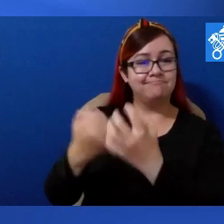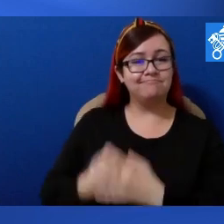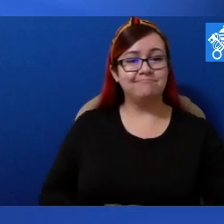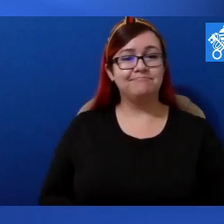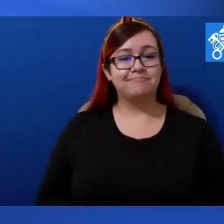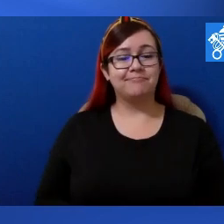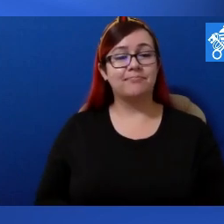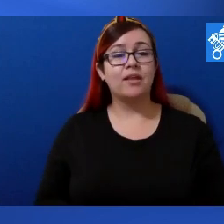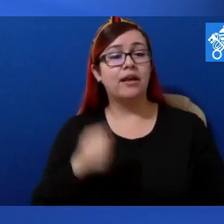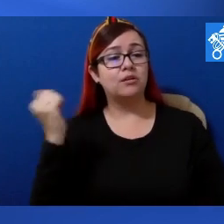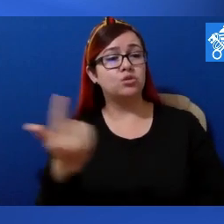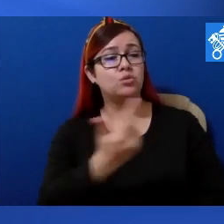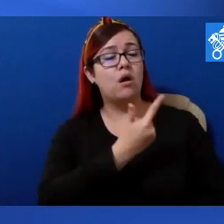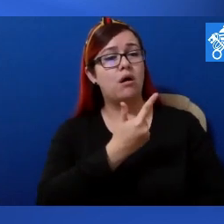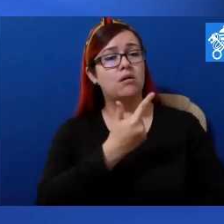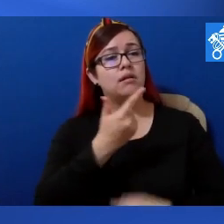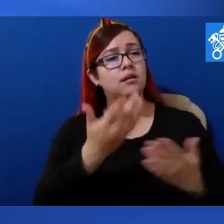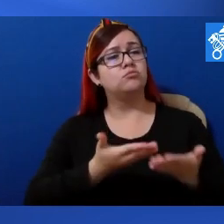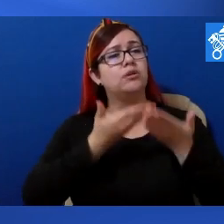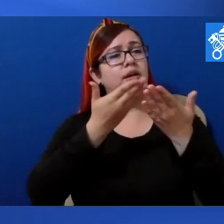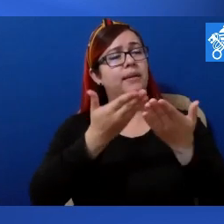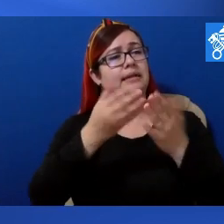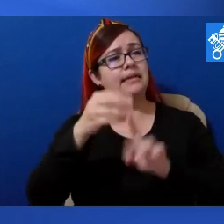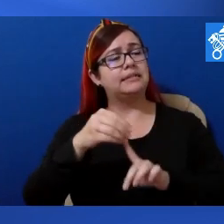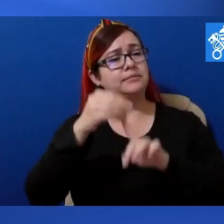and lead us all to a path of peace.